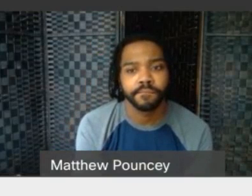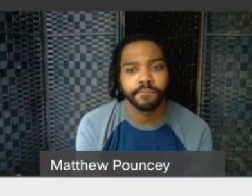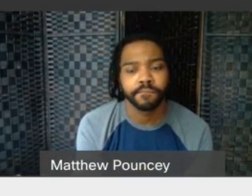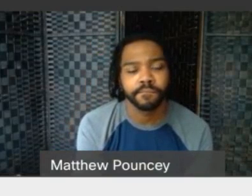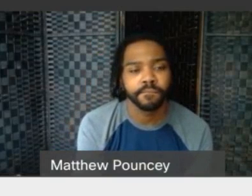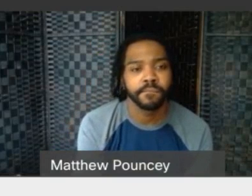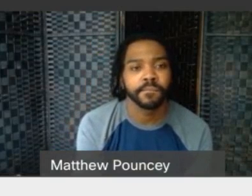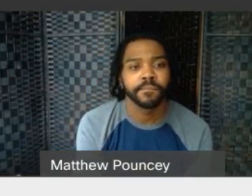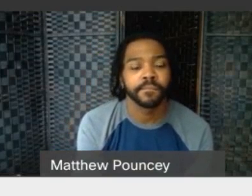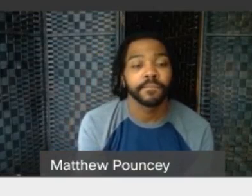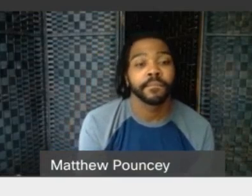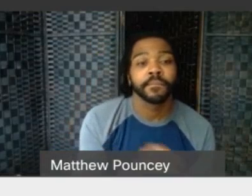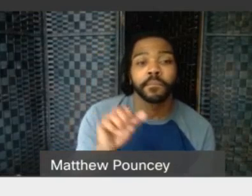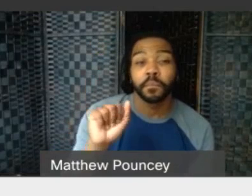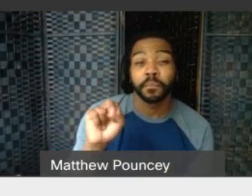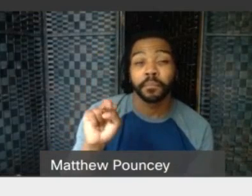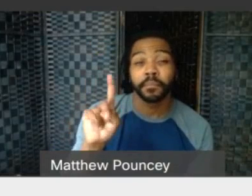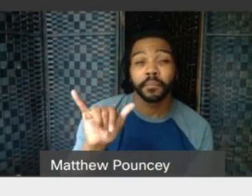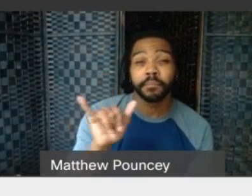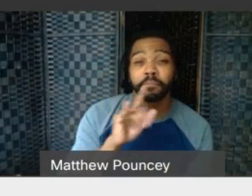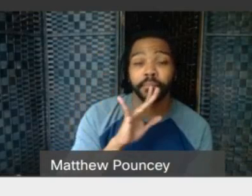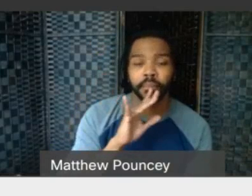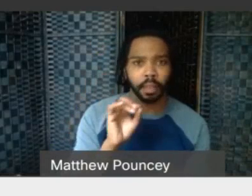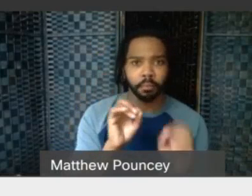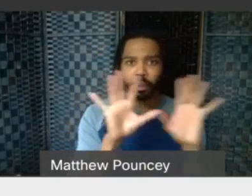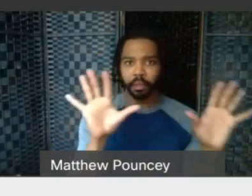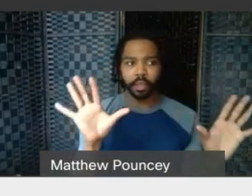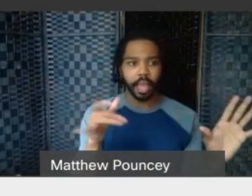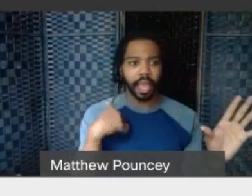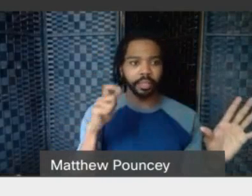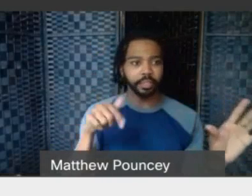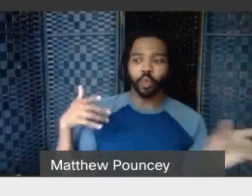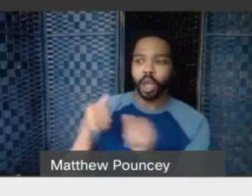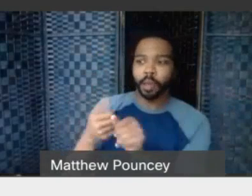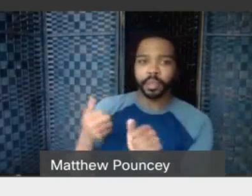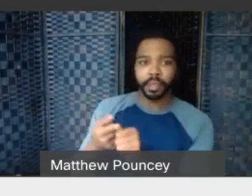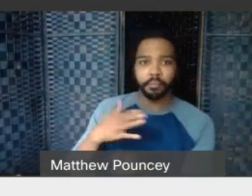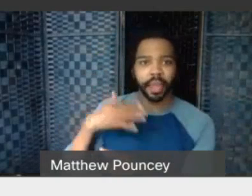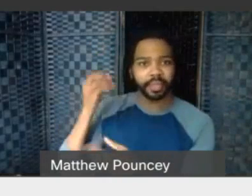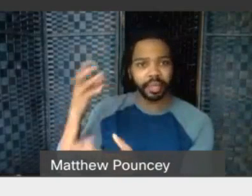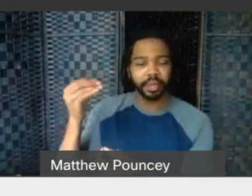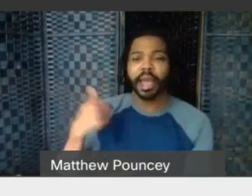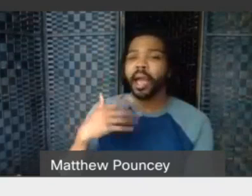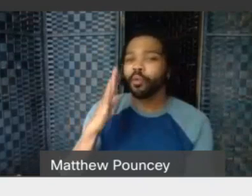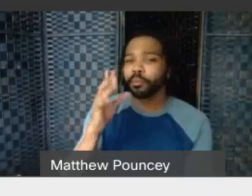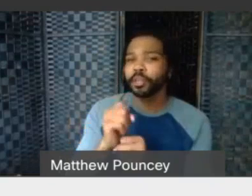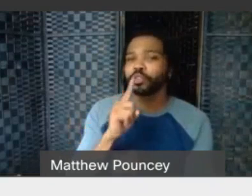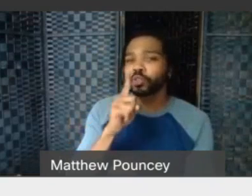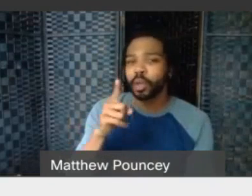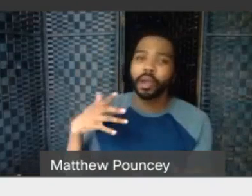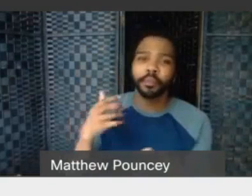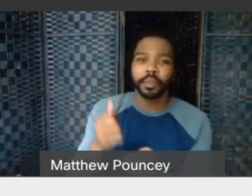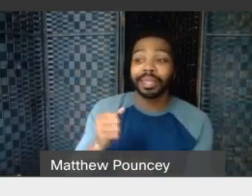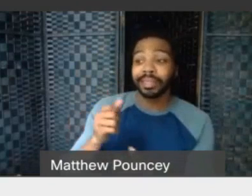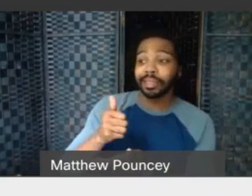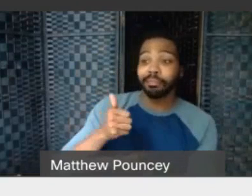so apparently this is my mistake, and we did need to update our data. So I will have the updated data, including the kind of placement the person was